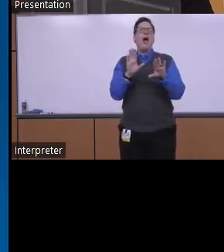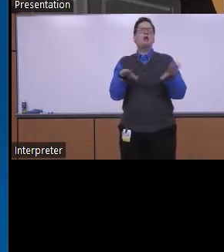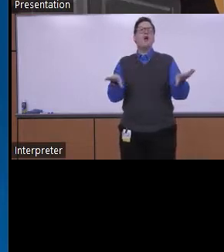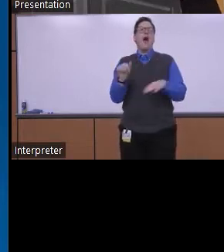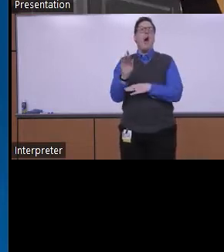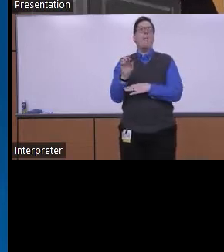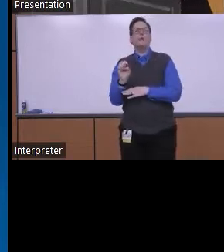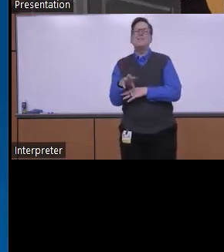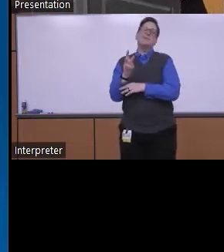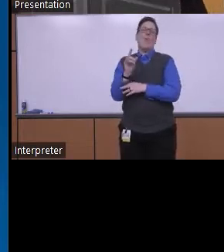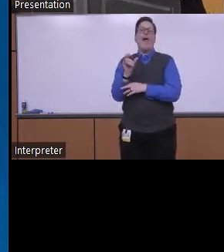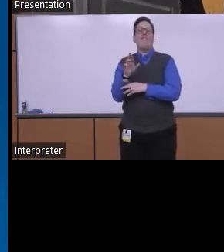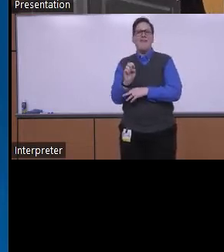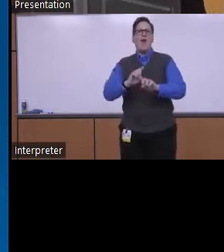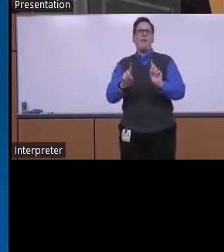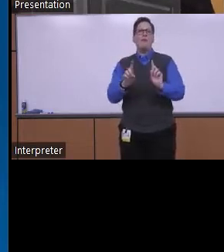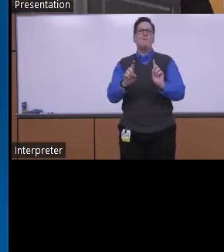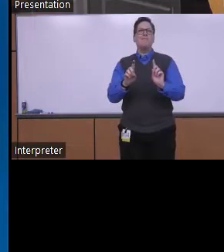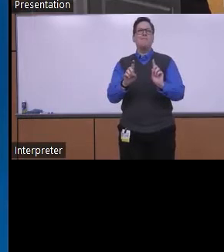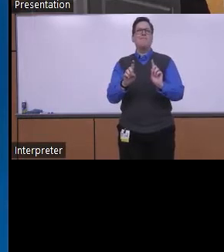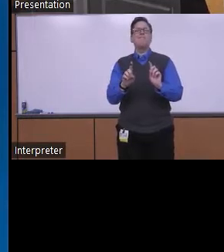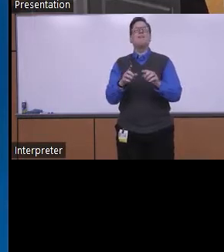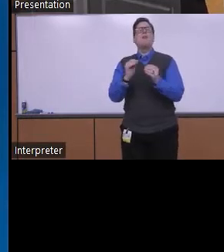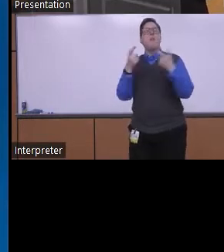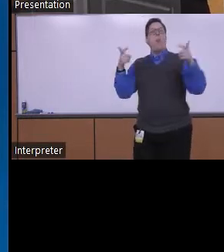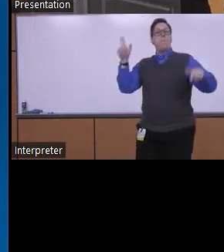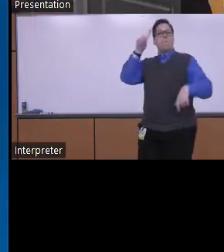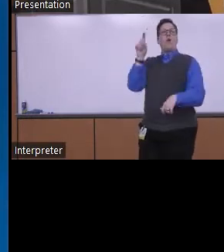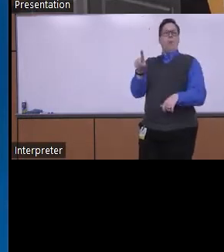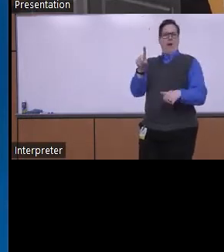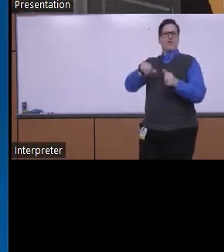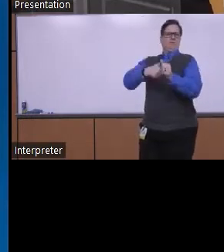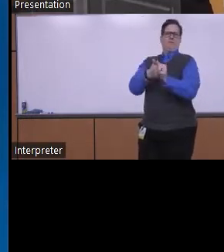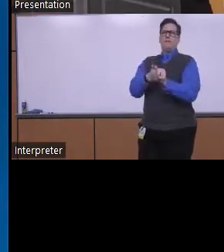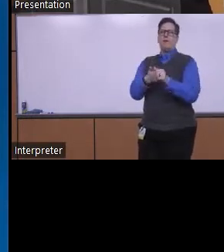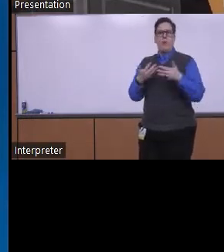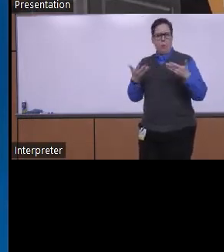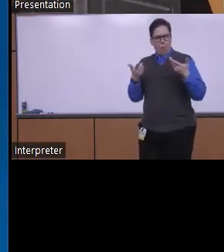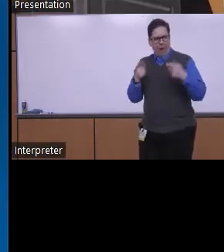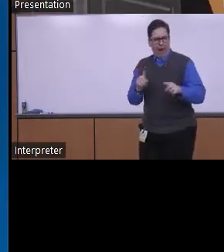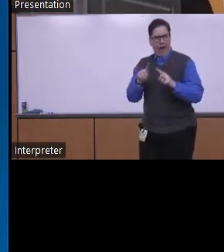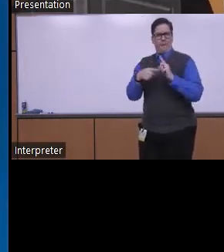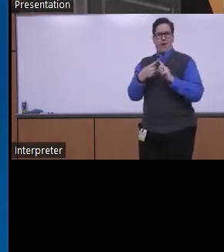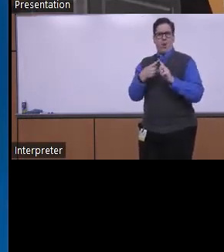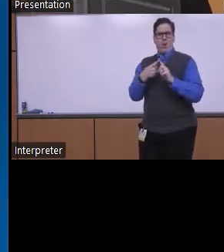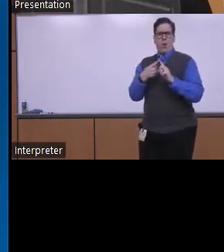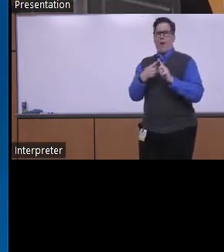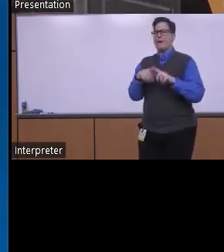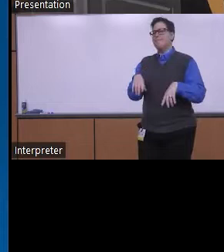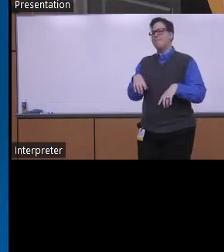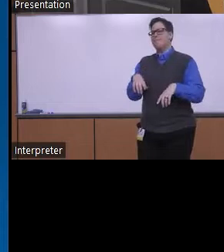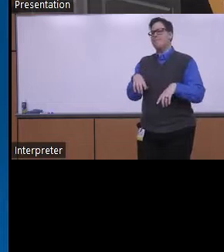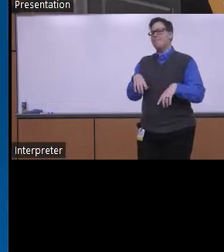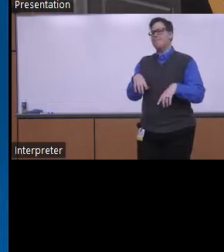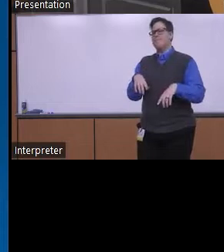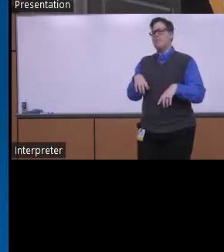child welfare, but I think it's also kind of speaks to bigger questions of what happens when you medicalize or even more